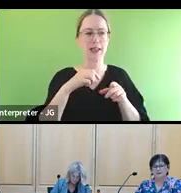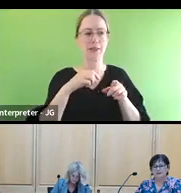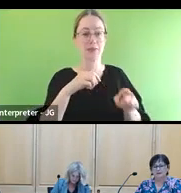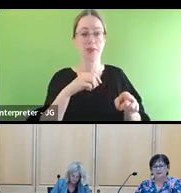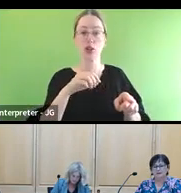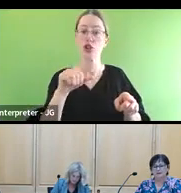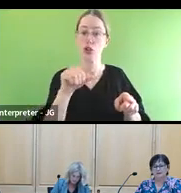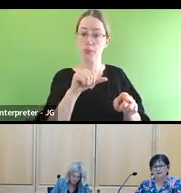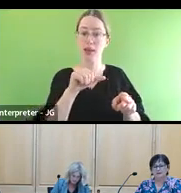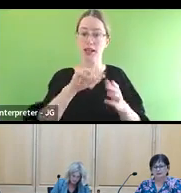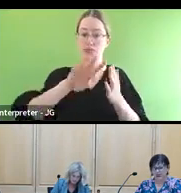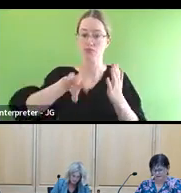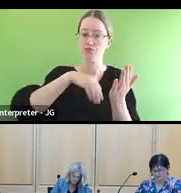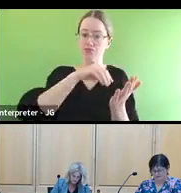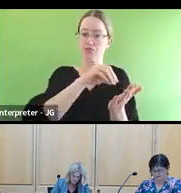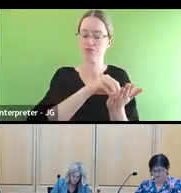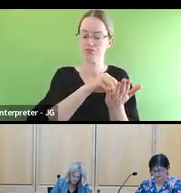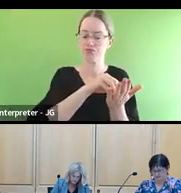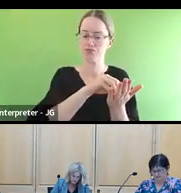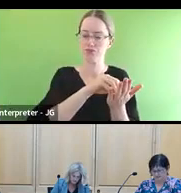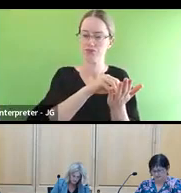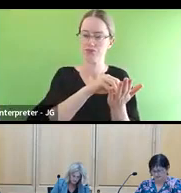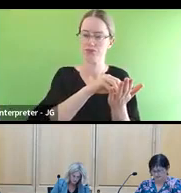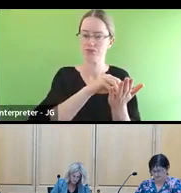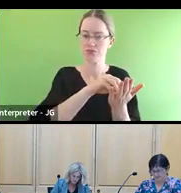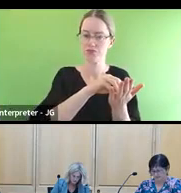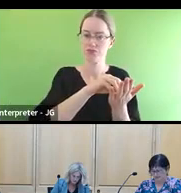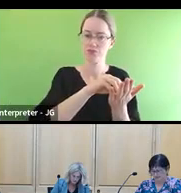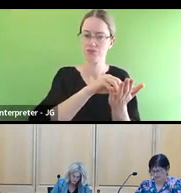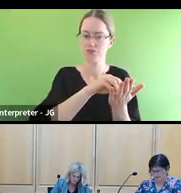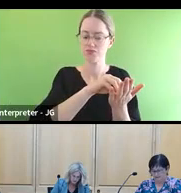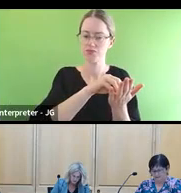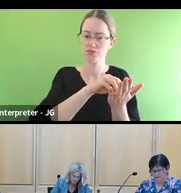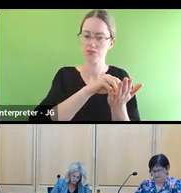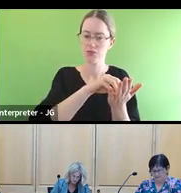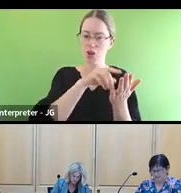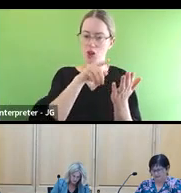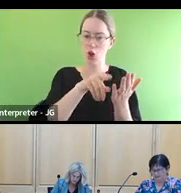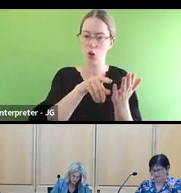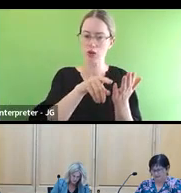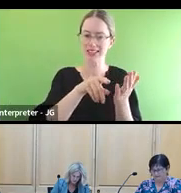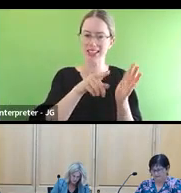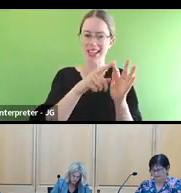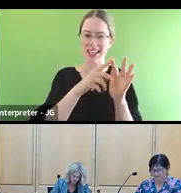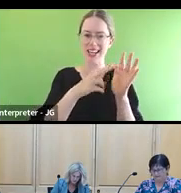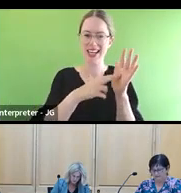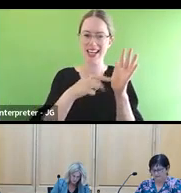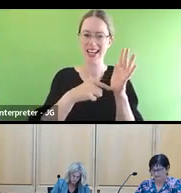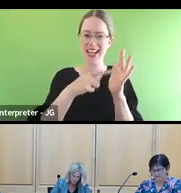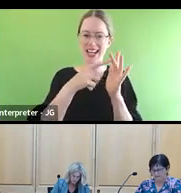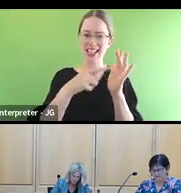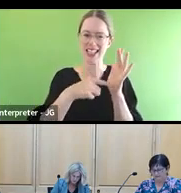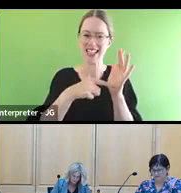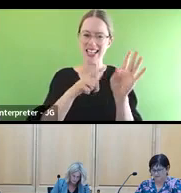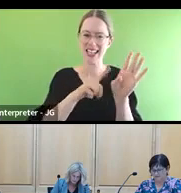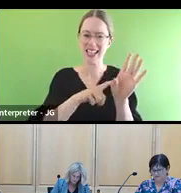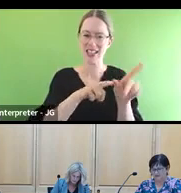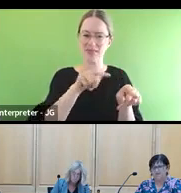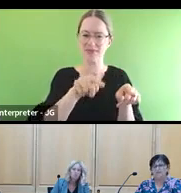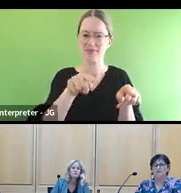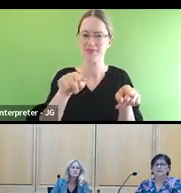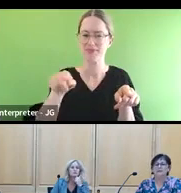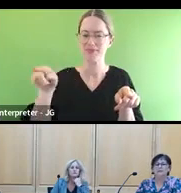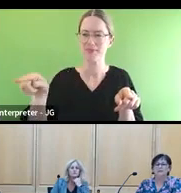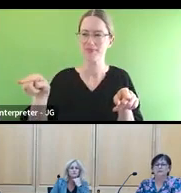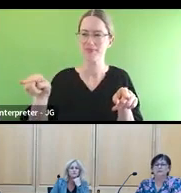of this scheme, and entities could also, who are not obliged to be part